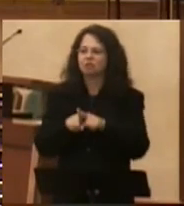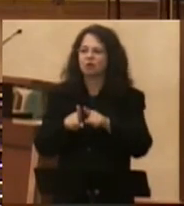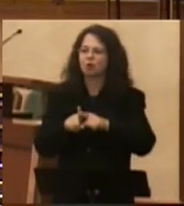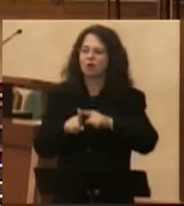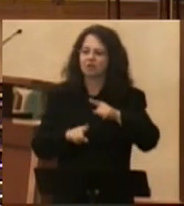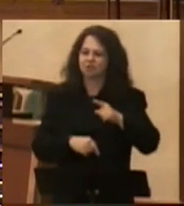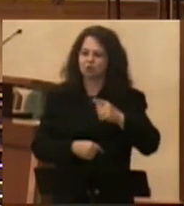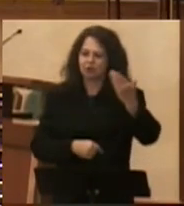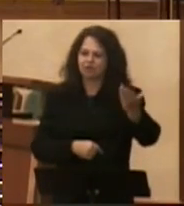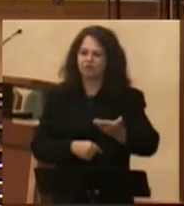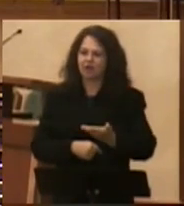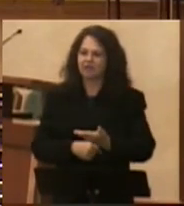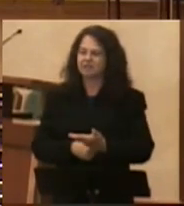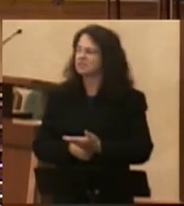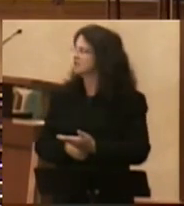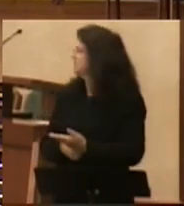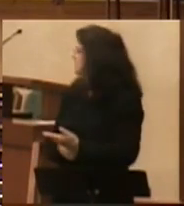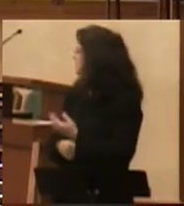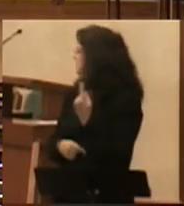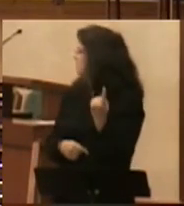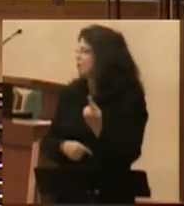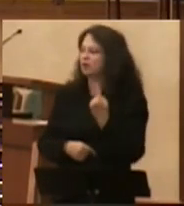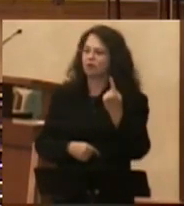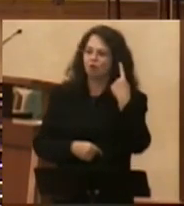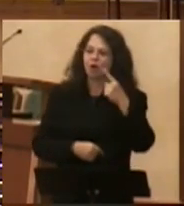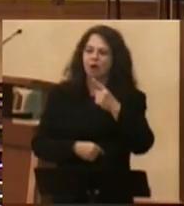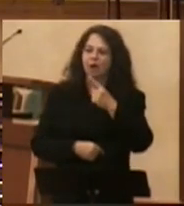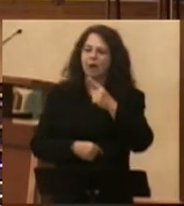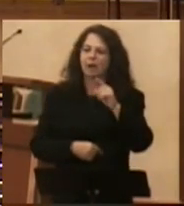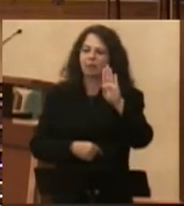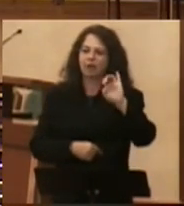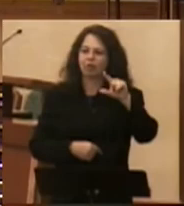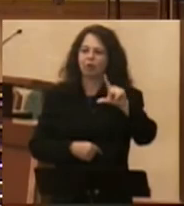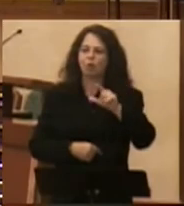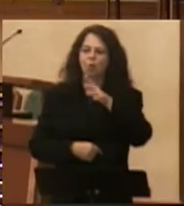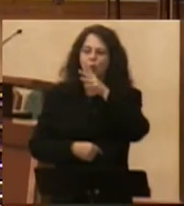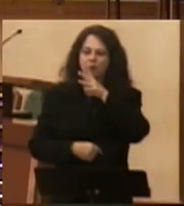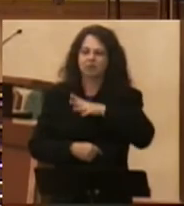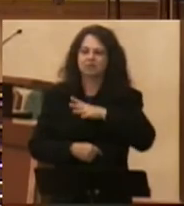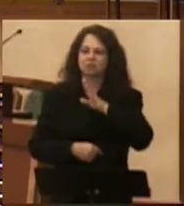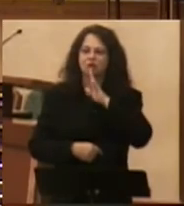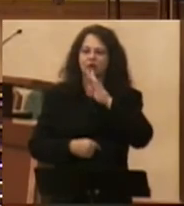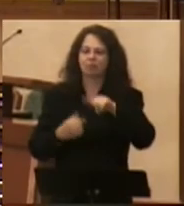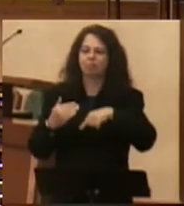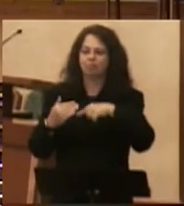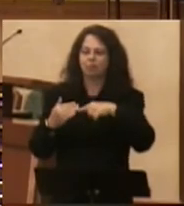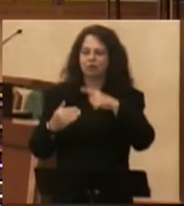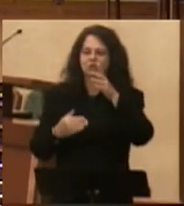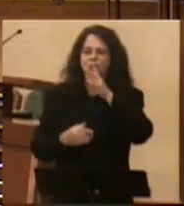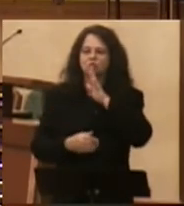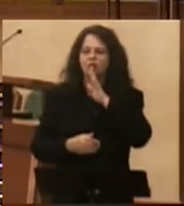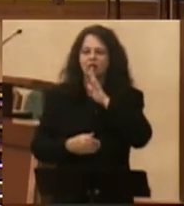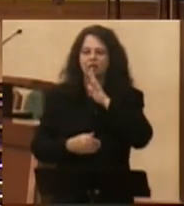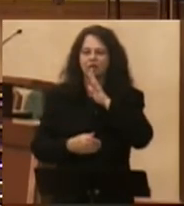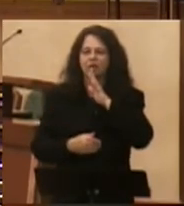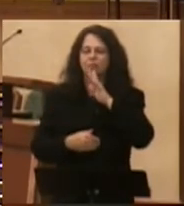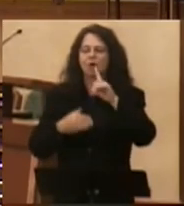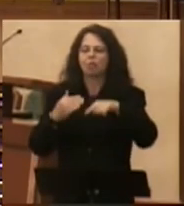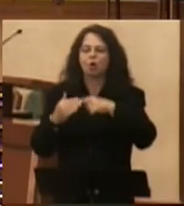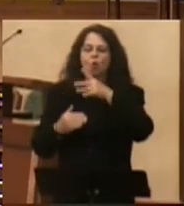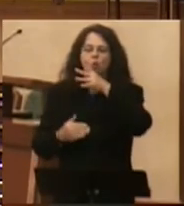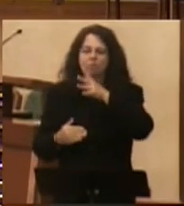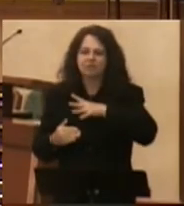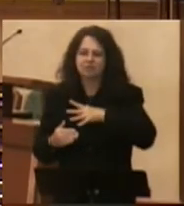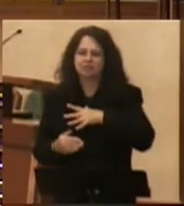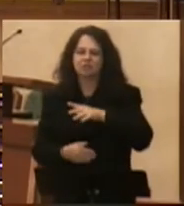invite a representative for Bethel Women to speak on behalf of the women of the ELCA Triennial.